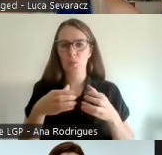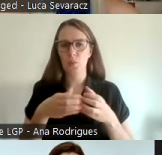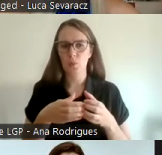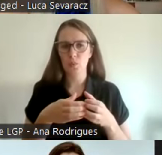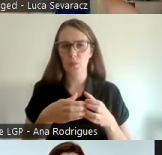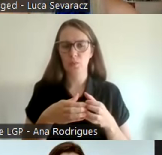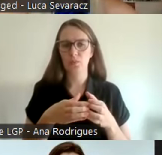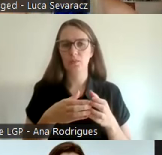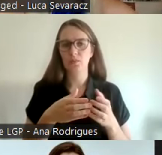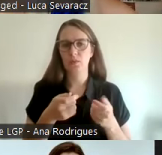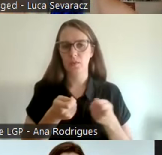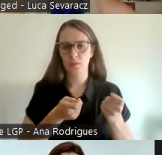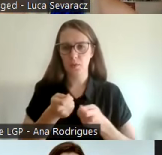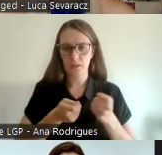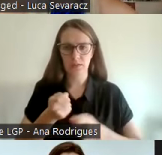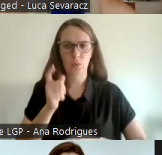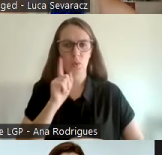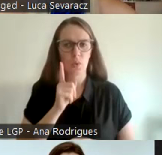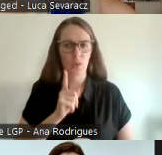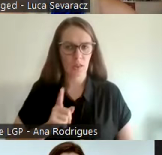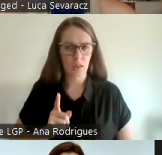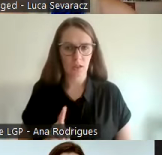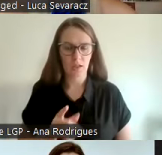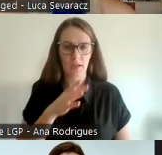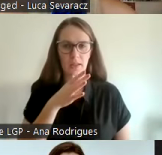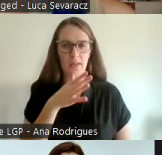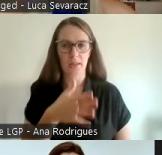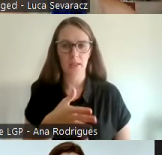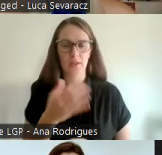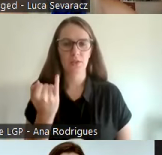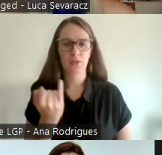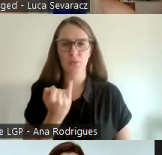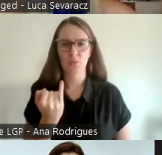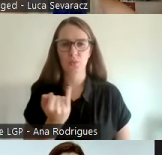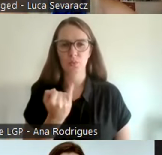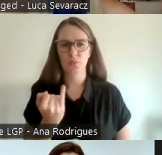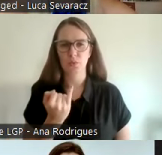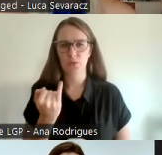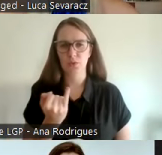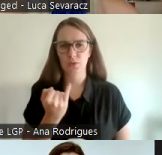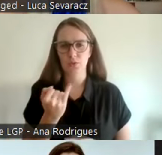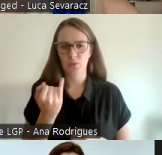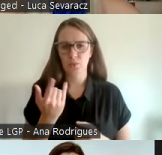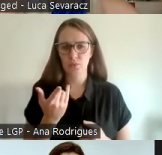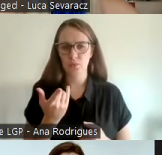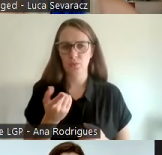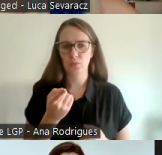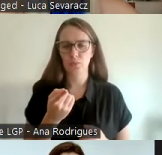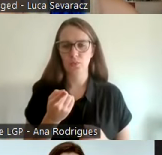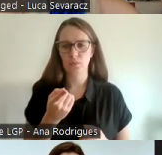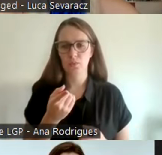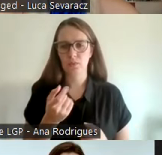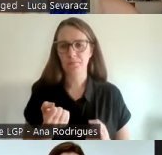law students who are keen on criminal law with the Institute of Criminal Law and Criminal Science. The event